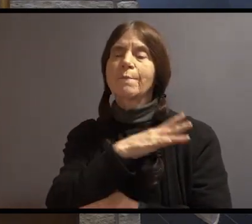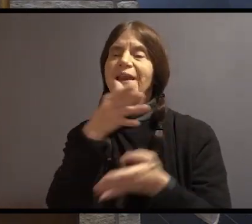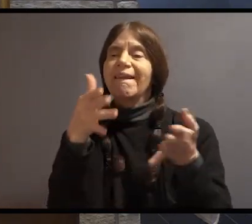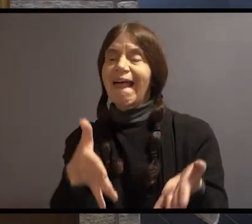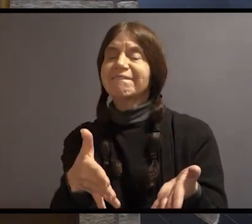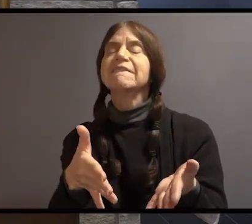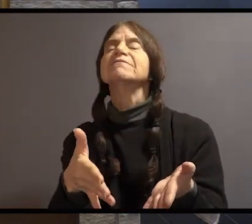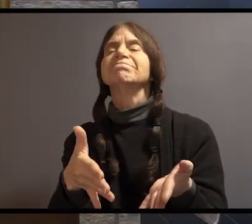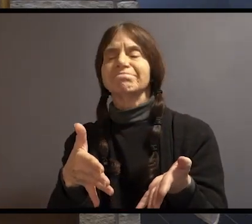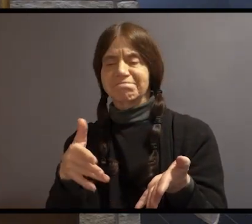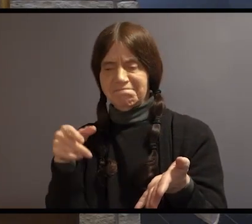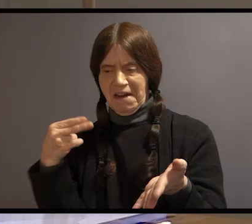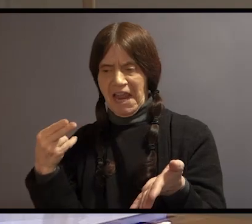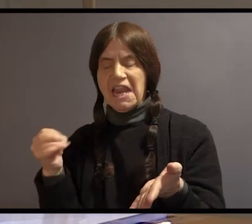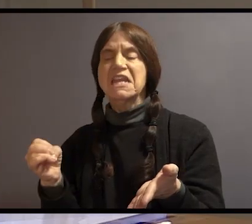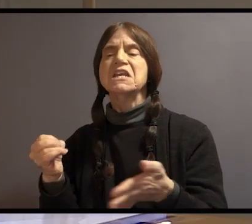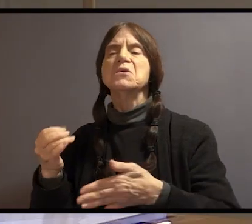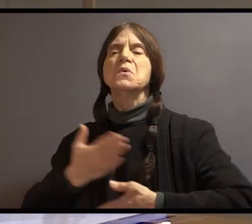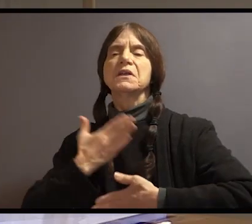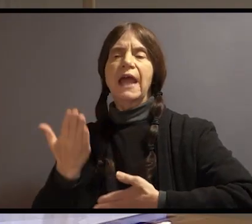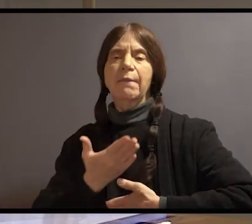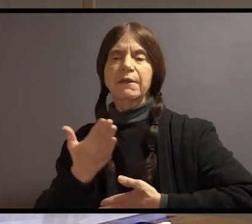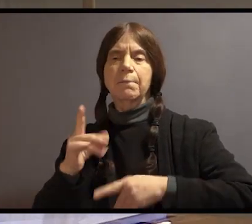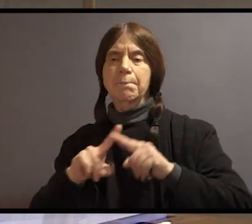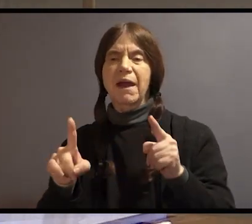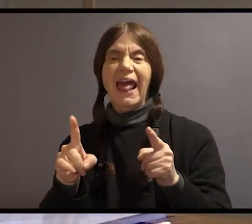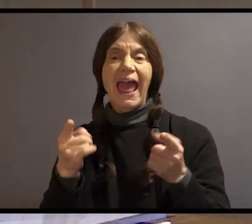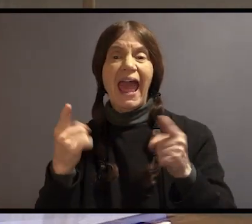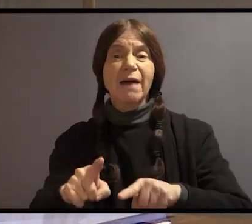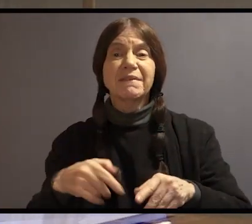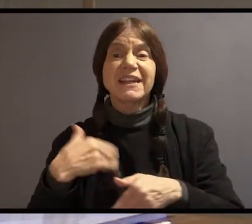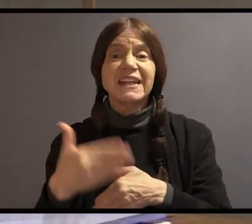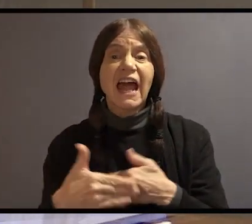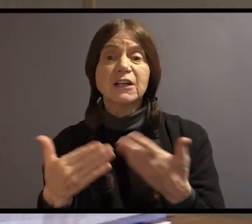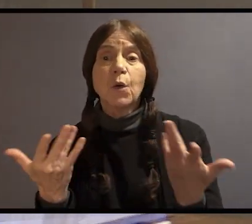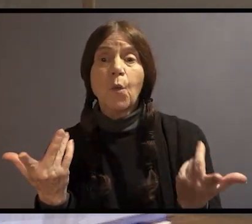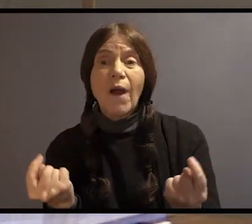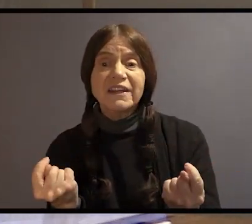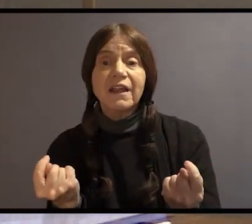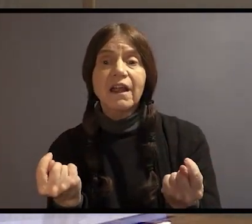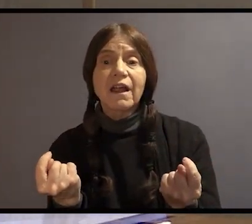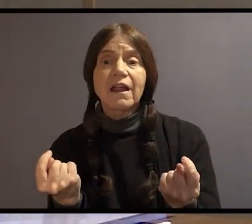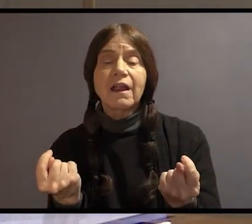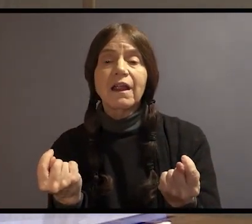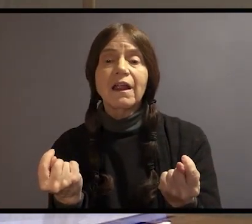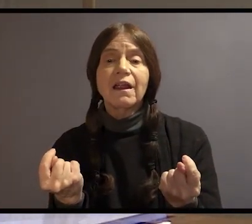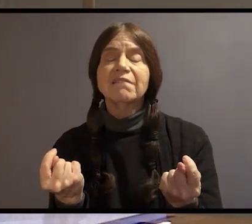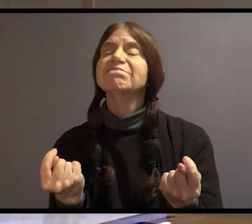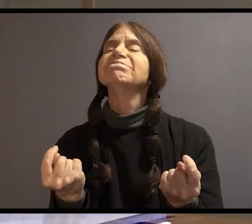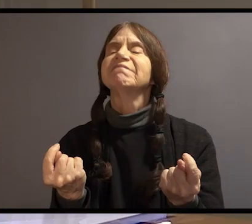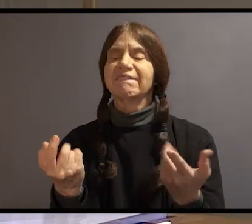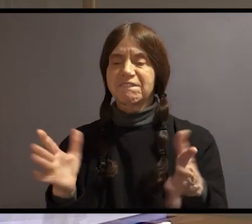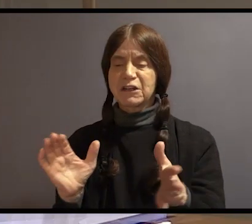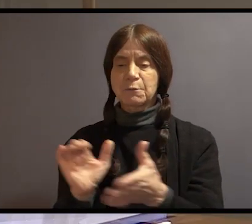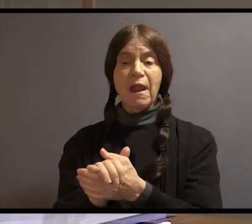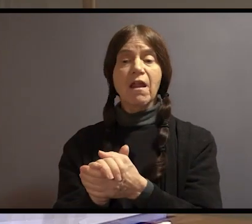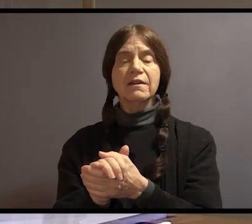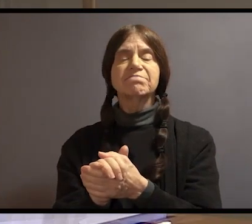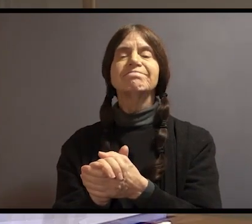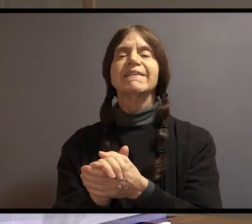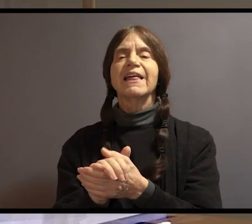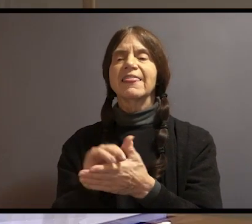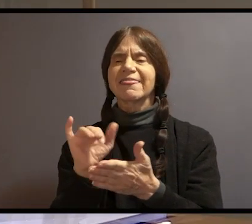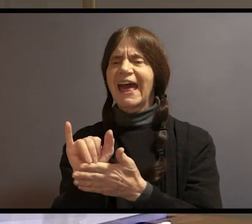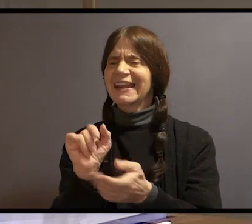happy with her. But guess what happened next in the show? Right after they get married, that